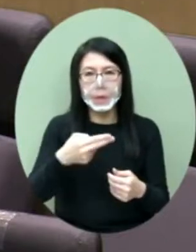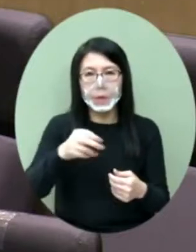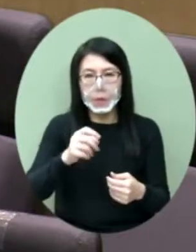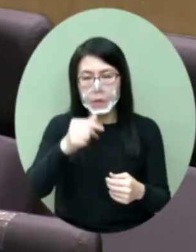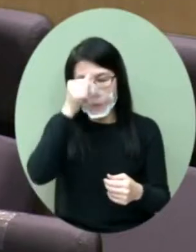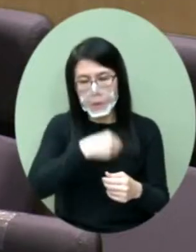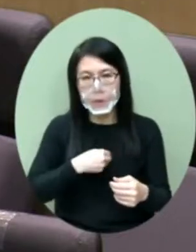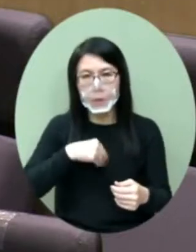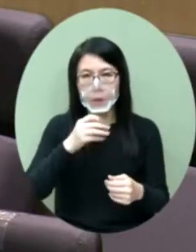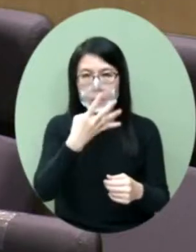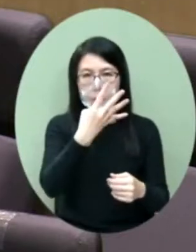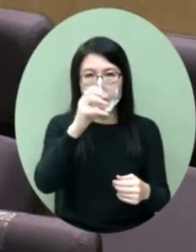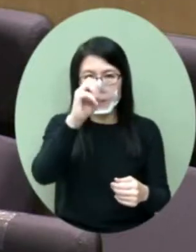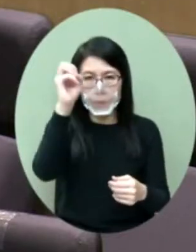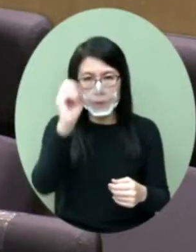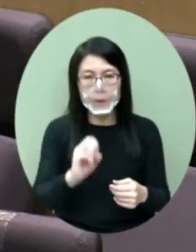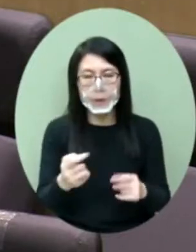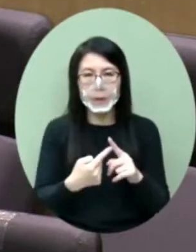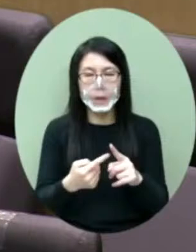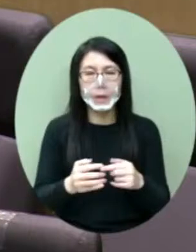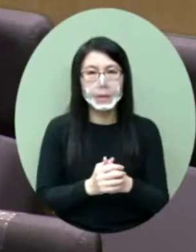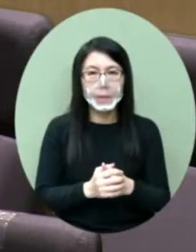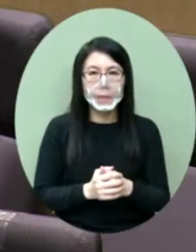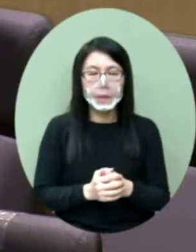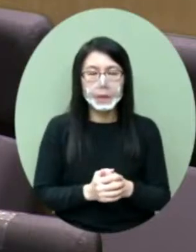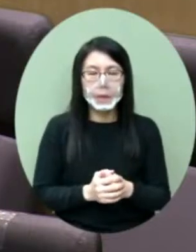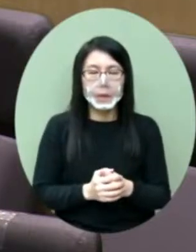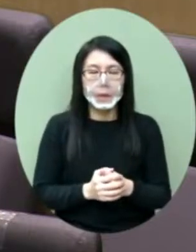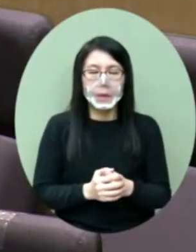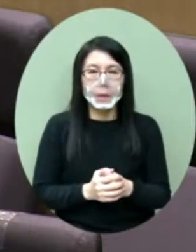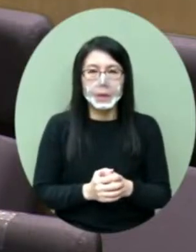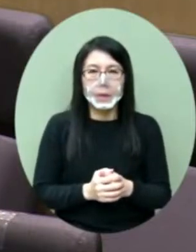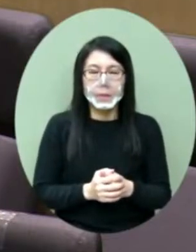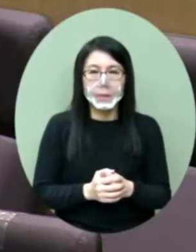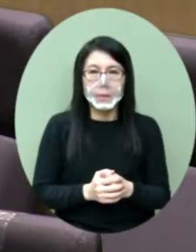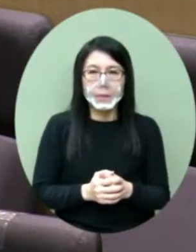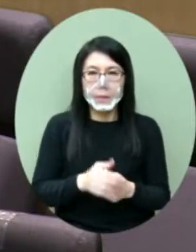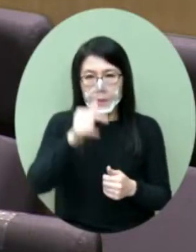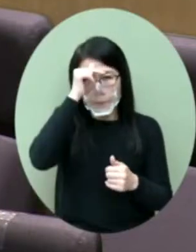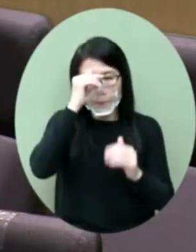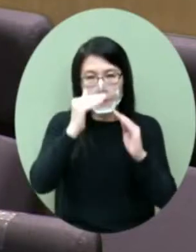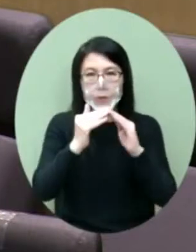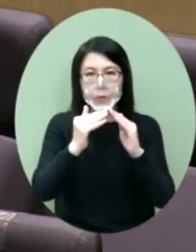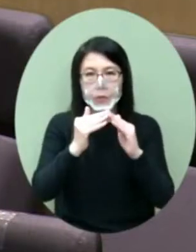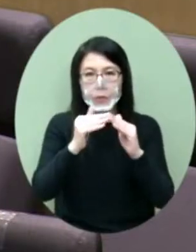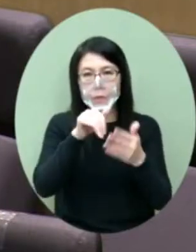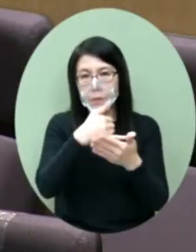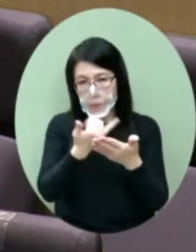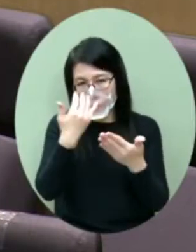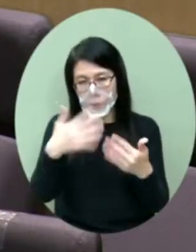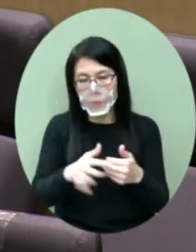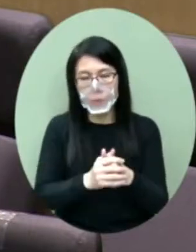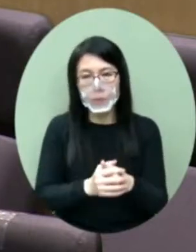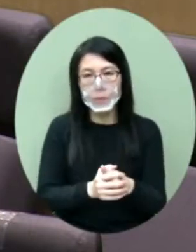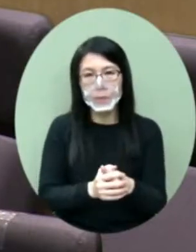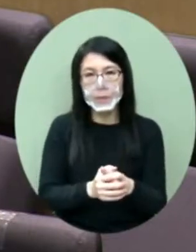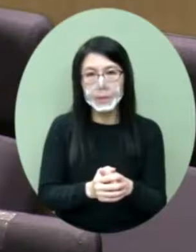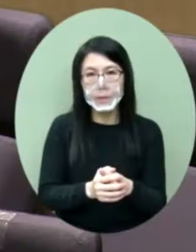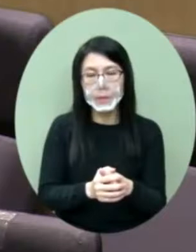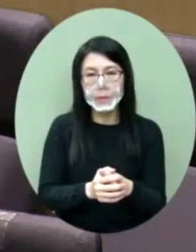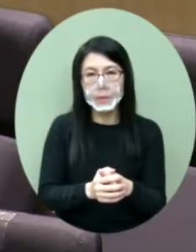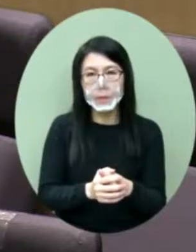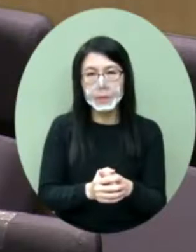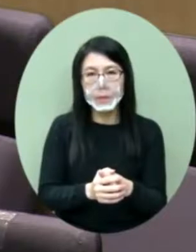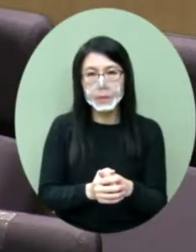of COVID in the hospital authorities' preliminary analysis of fatalities. So will the HA adjust the city's case